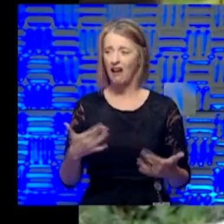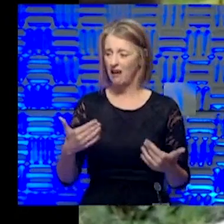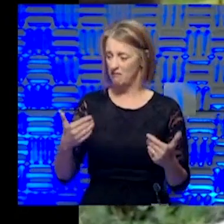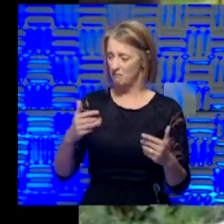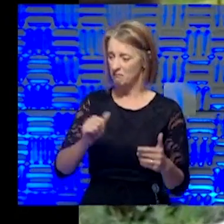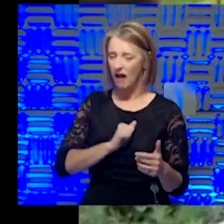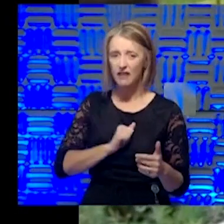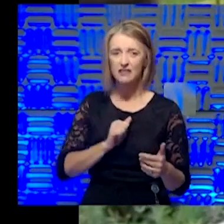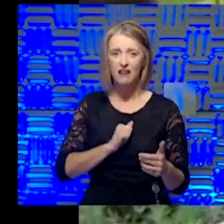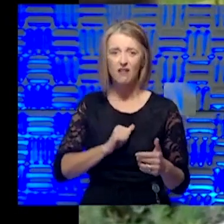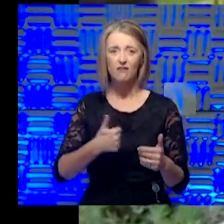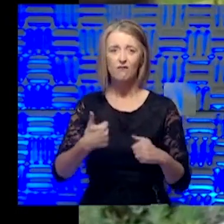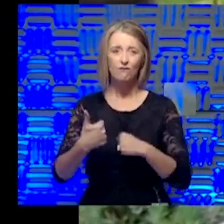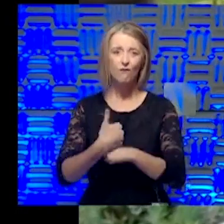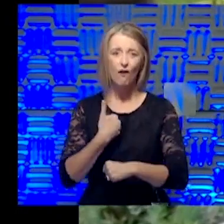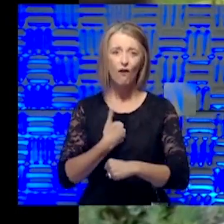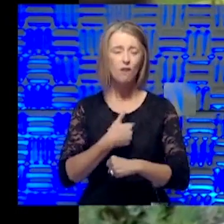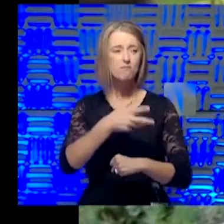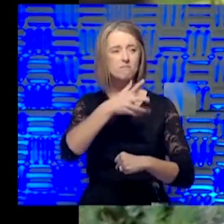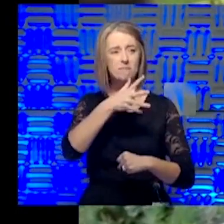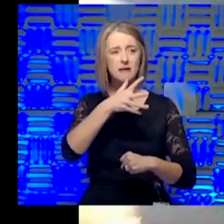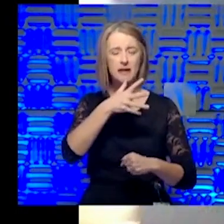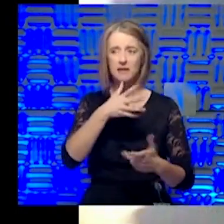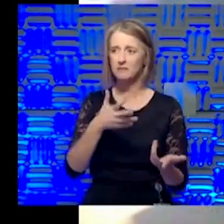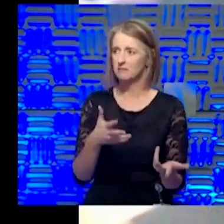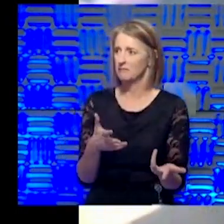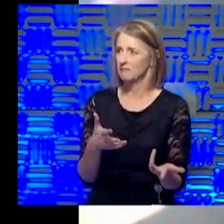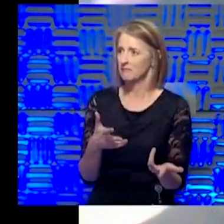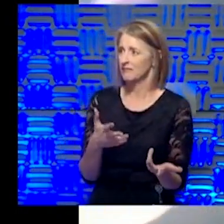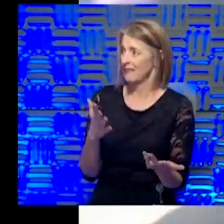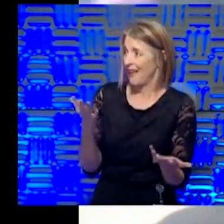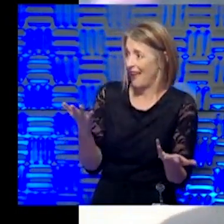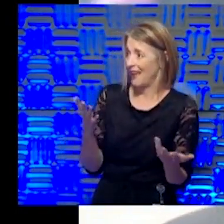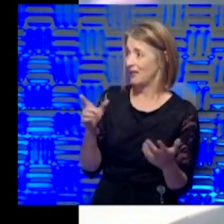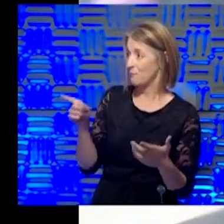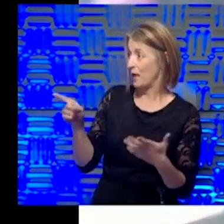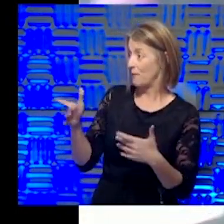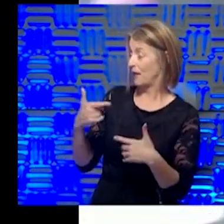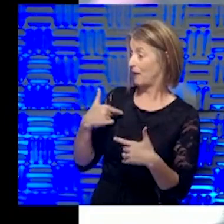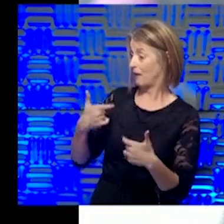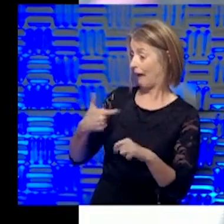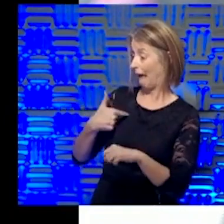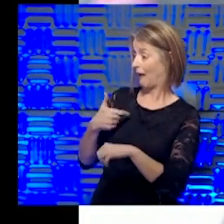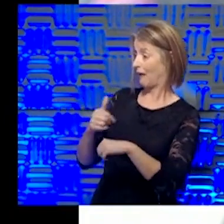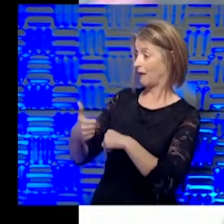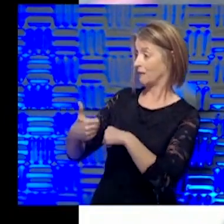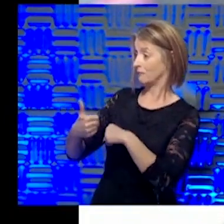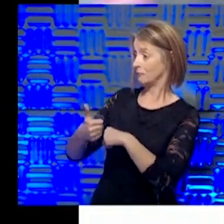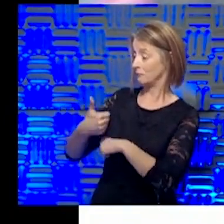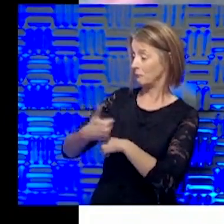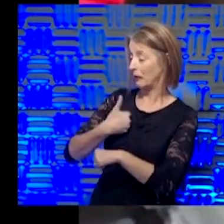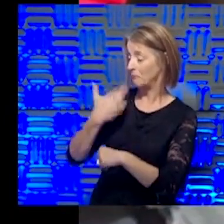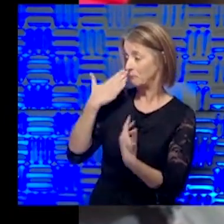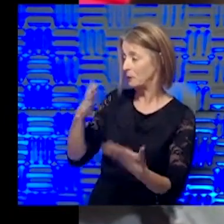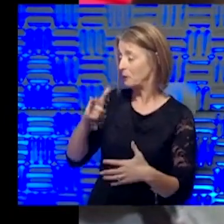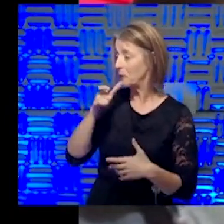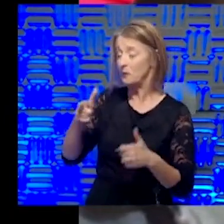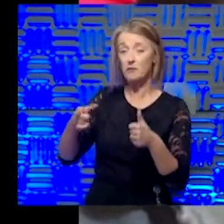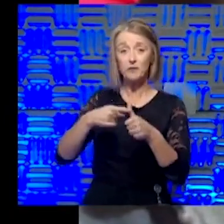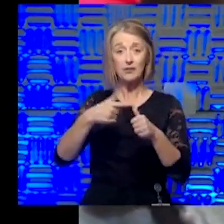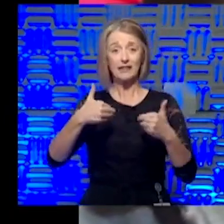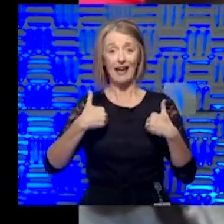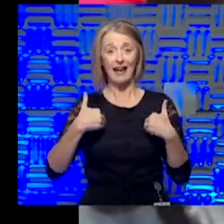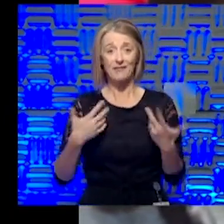for contracting it. And she was saying to me, hey, you might have even gotten it from me. We don't know who had it